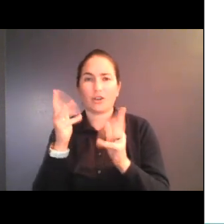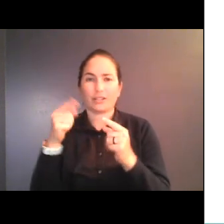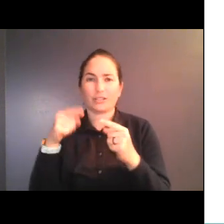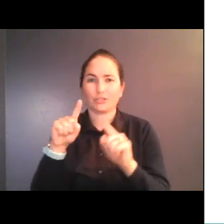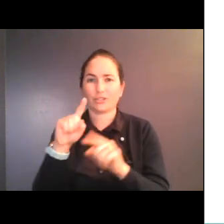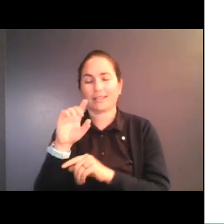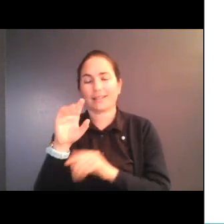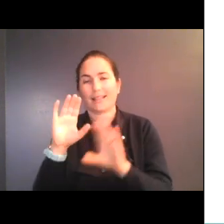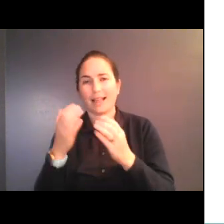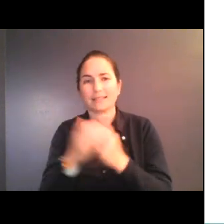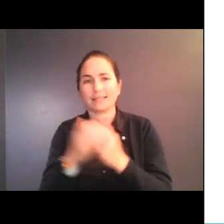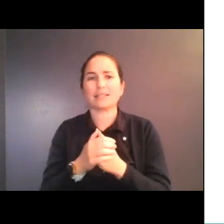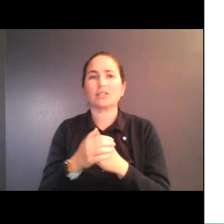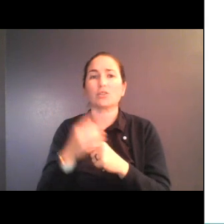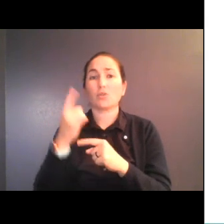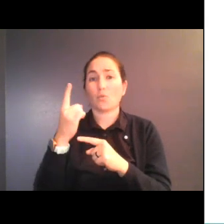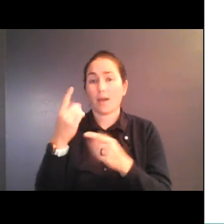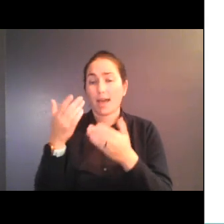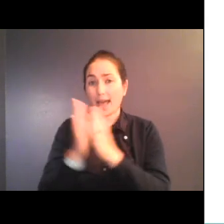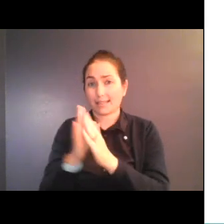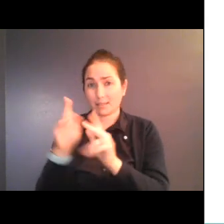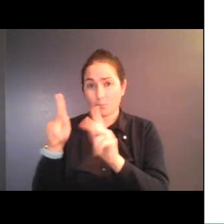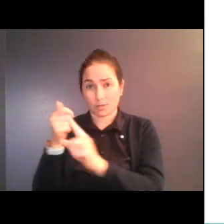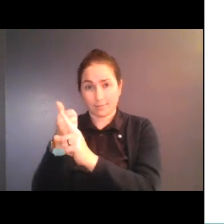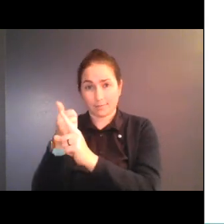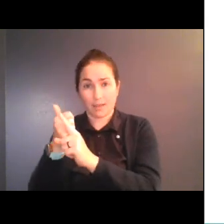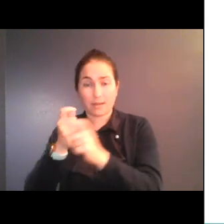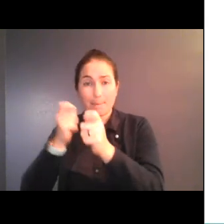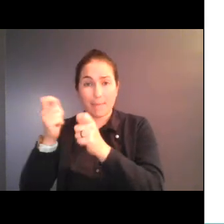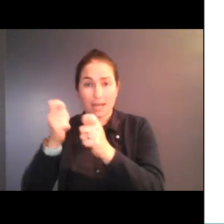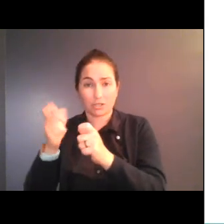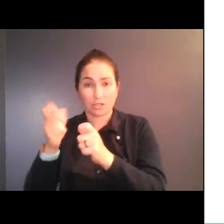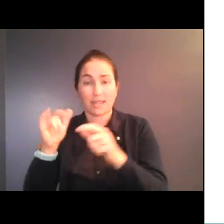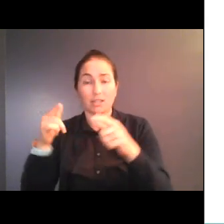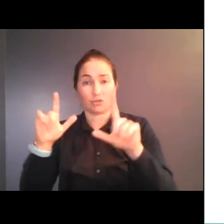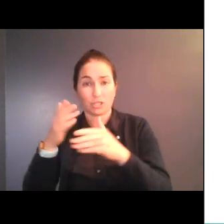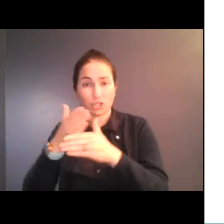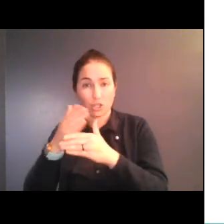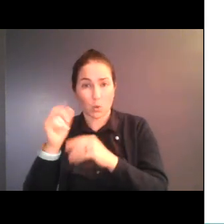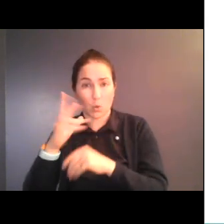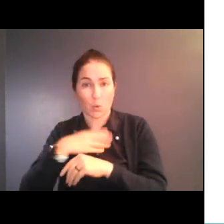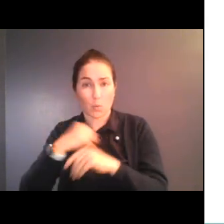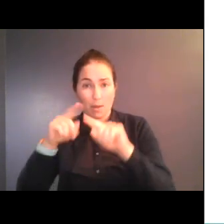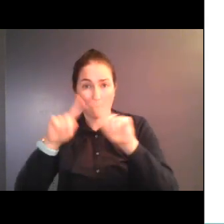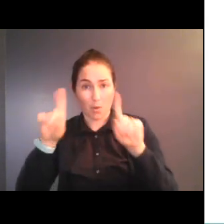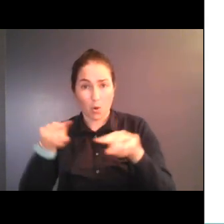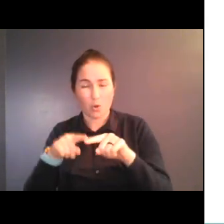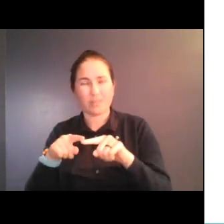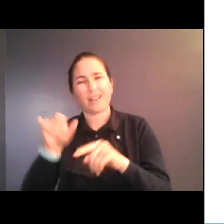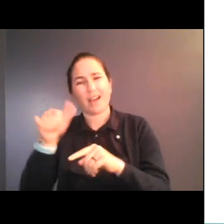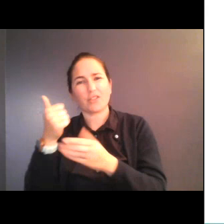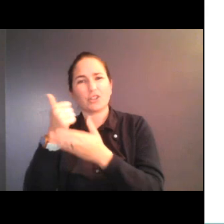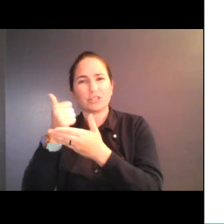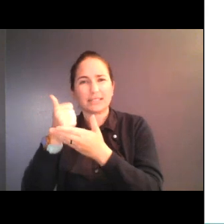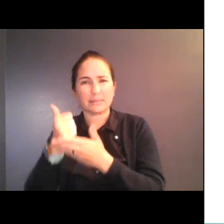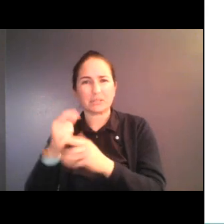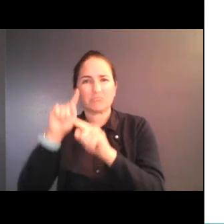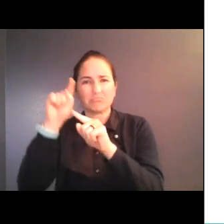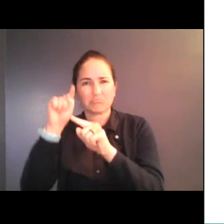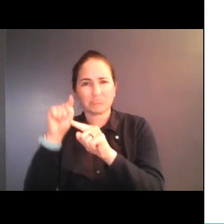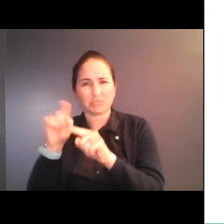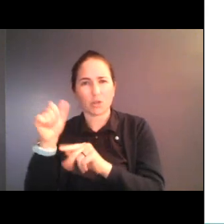ask one person to manage the screen share or whiteboard. They go on to share some more tips that have been useful to them.